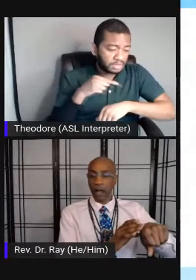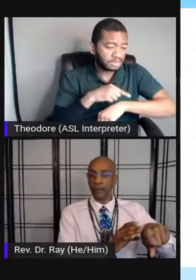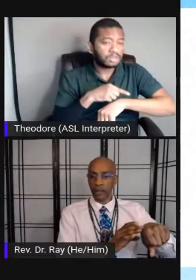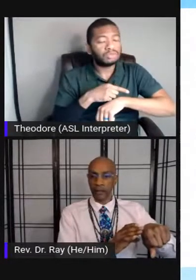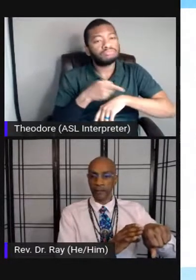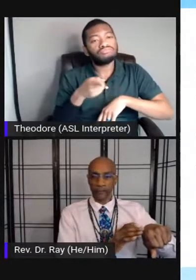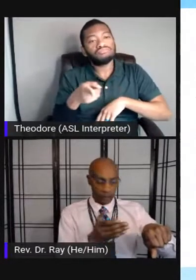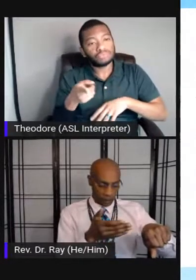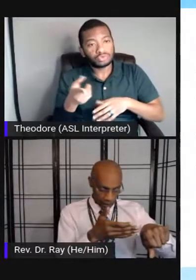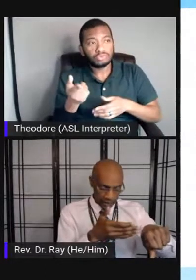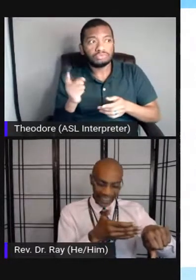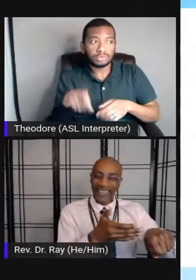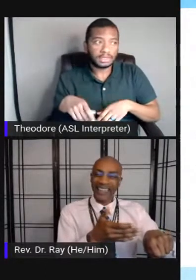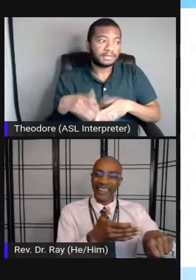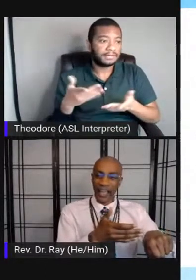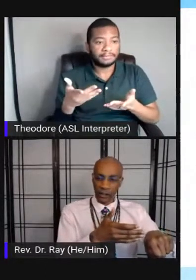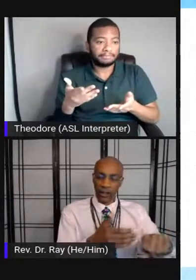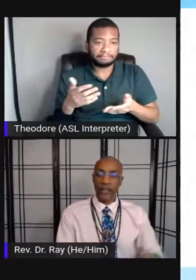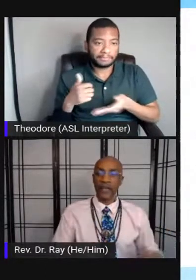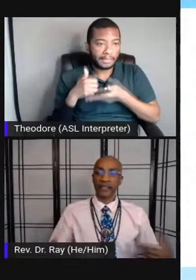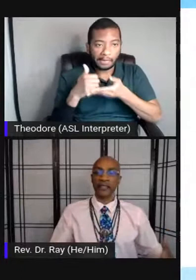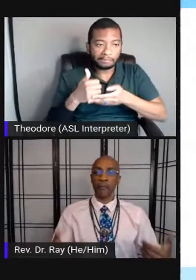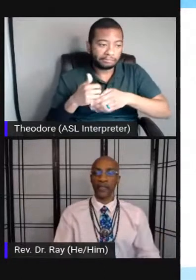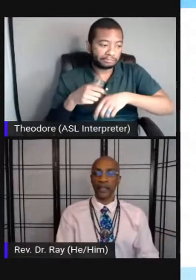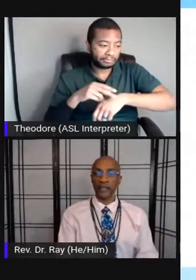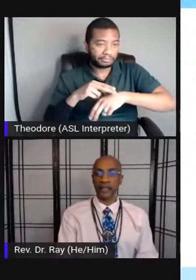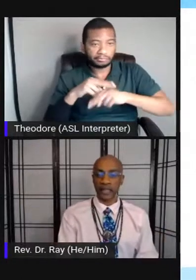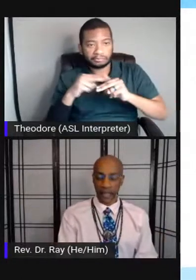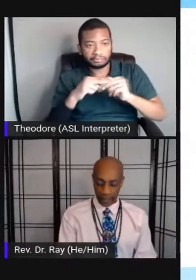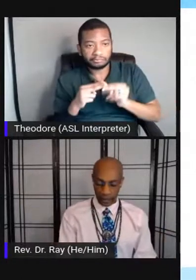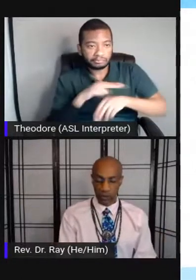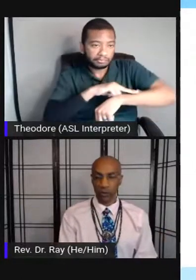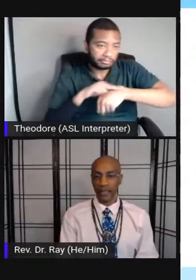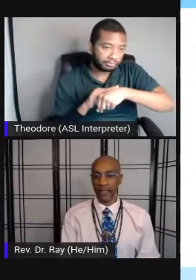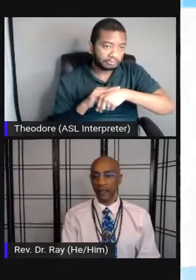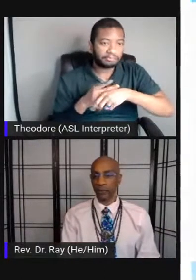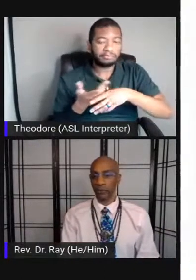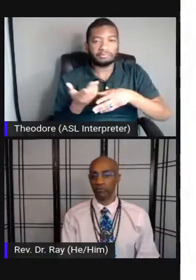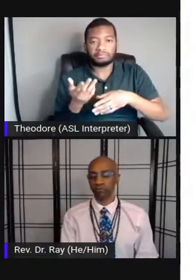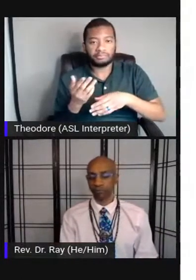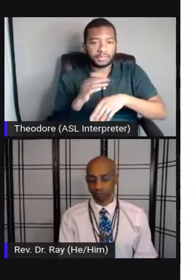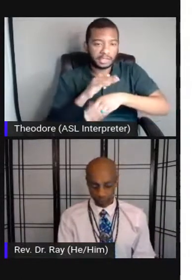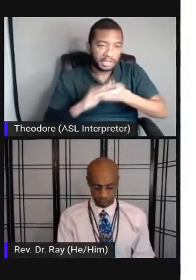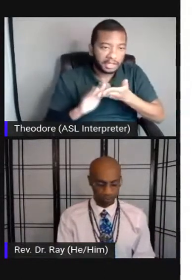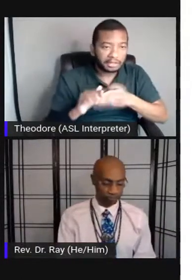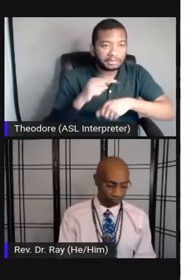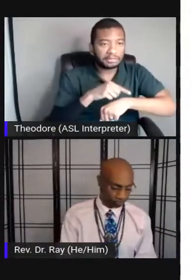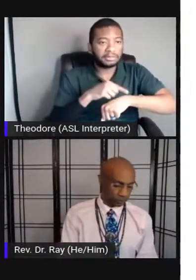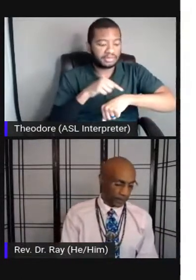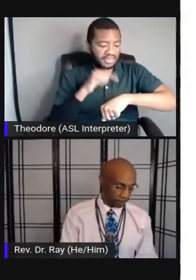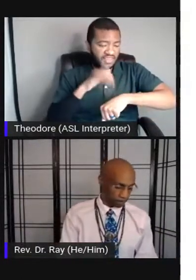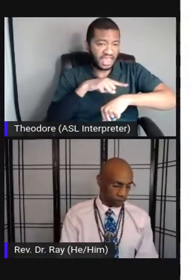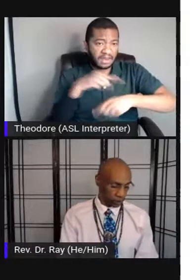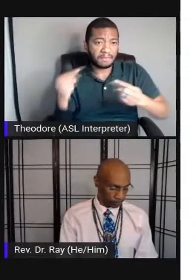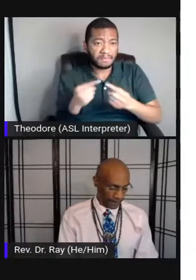it or something. It's an indicator that something is seeking to be healed.